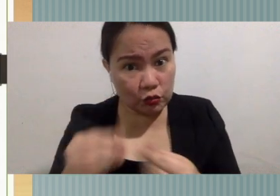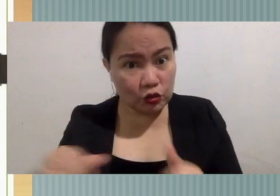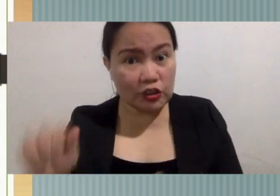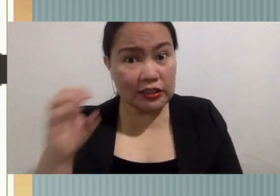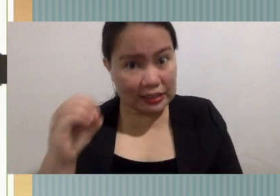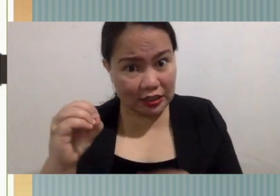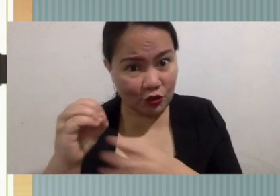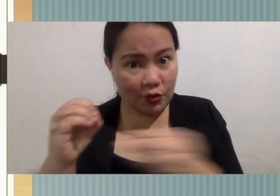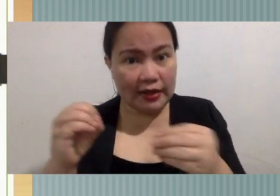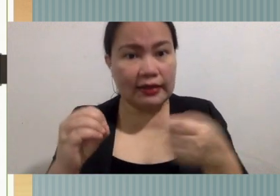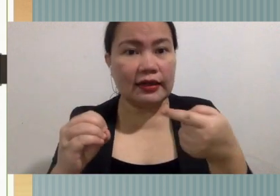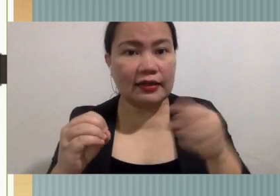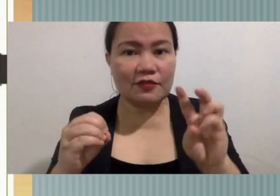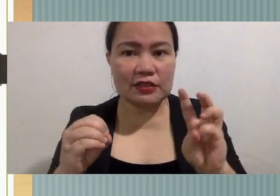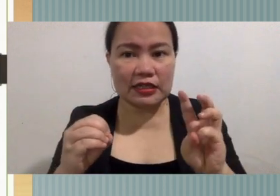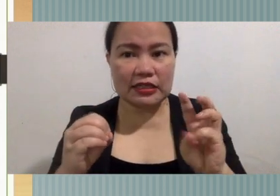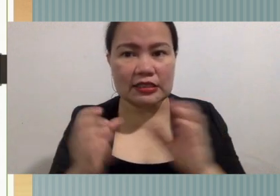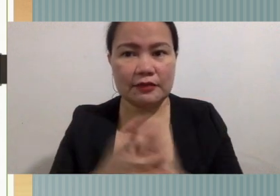negative 6.